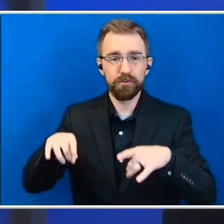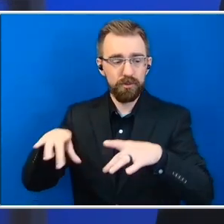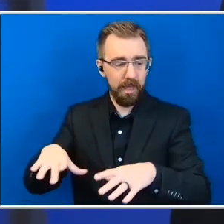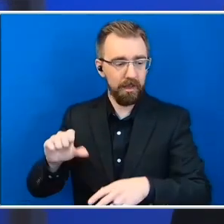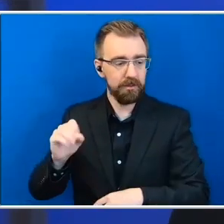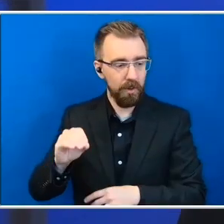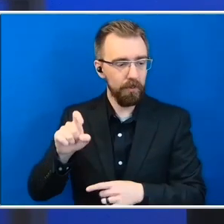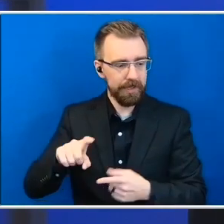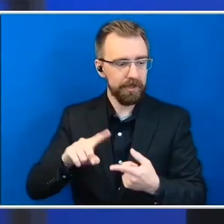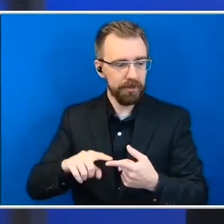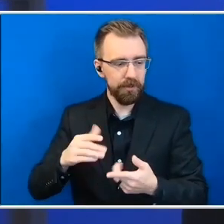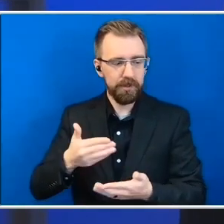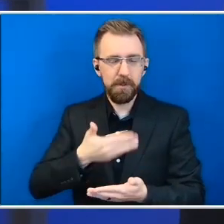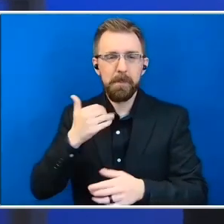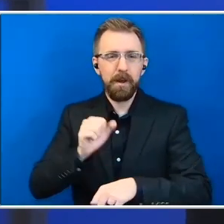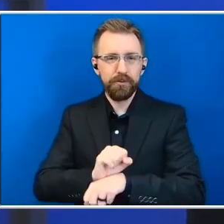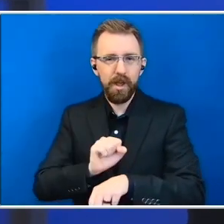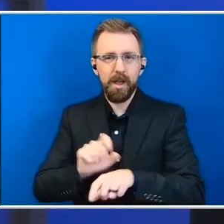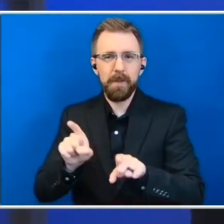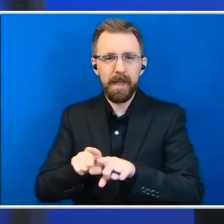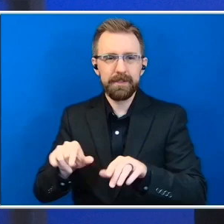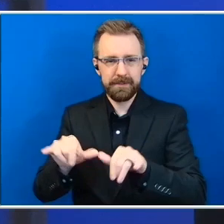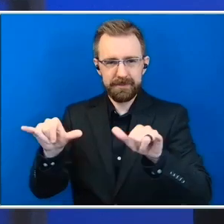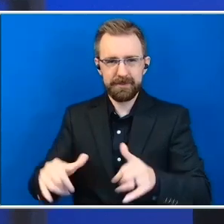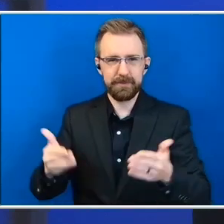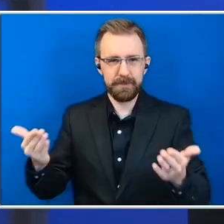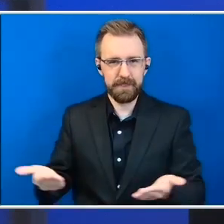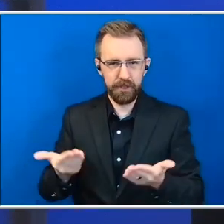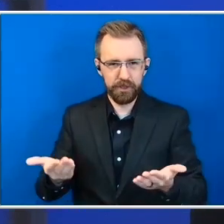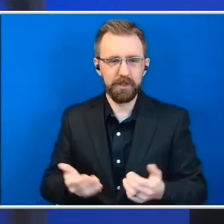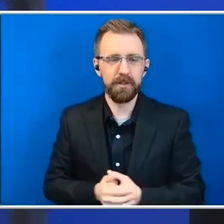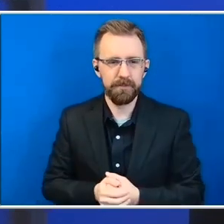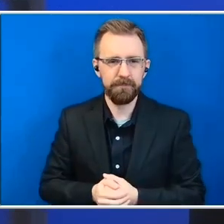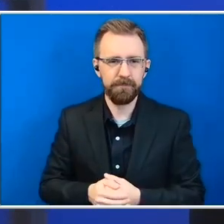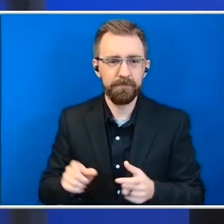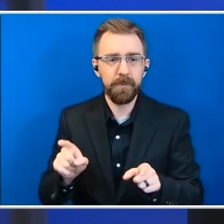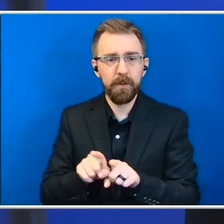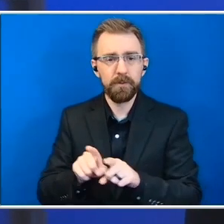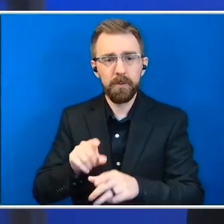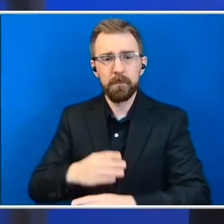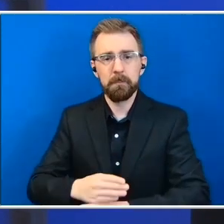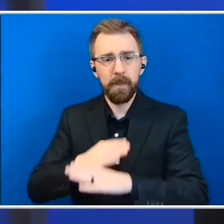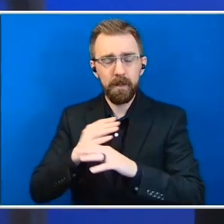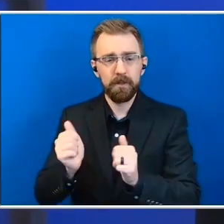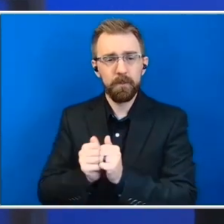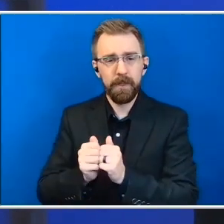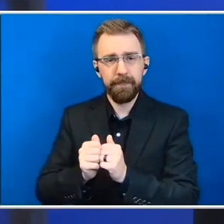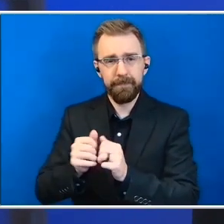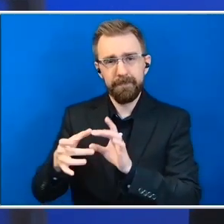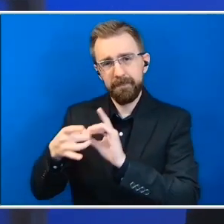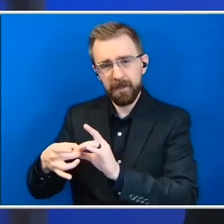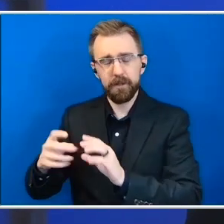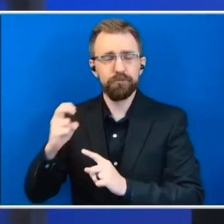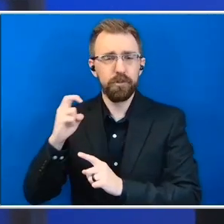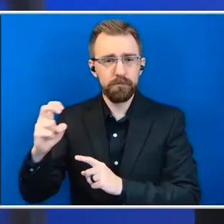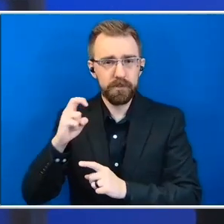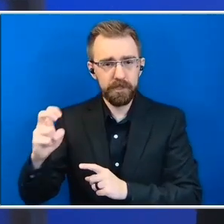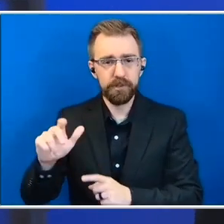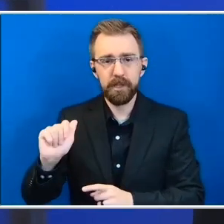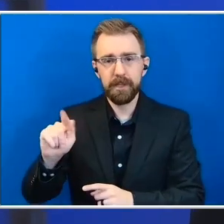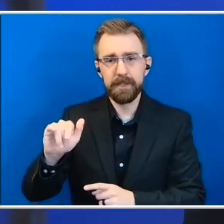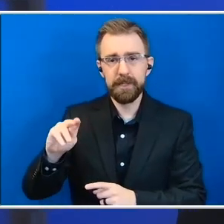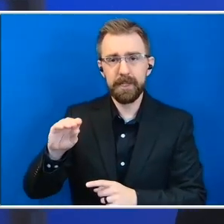job as a system here. Yeah. There's also barriers with respect to transportation. Latinos rely more on